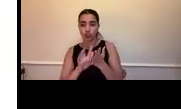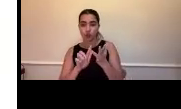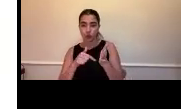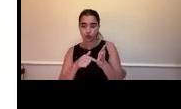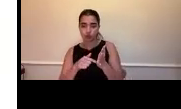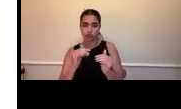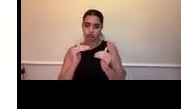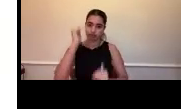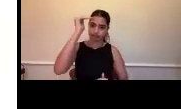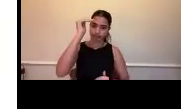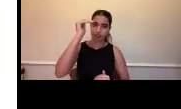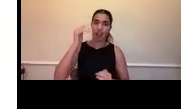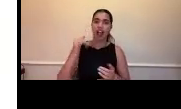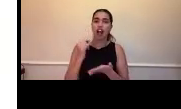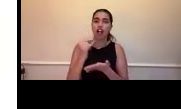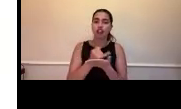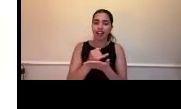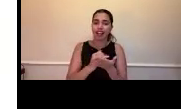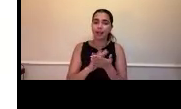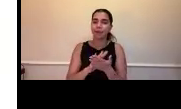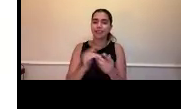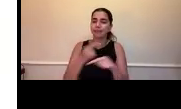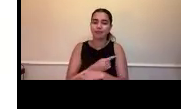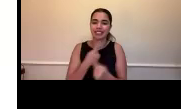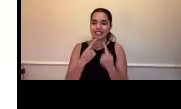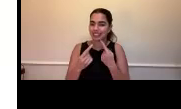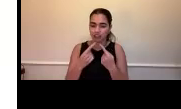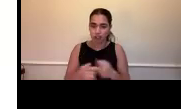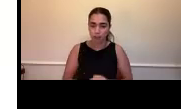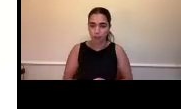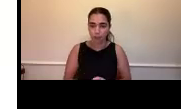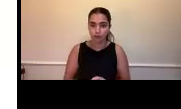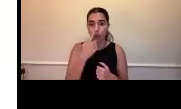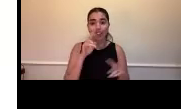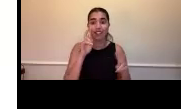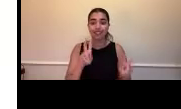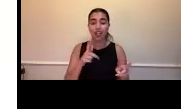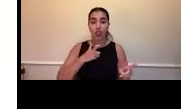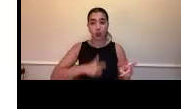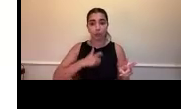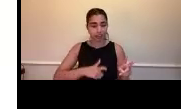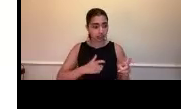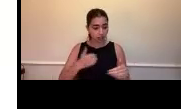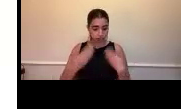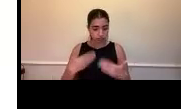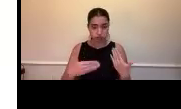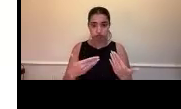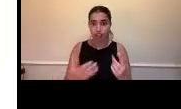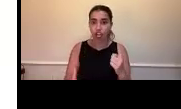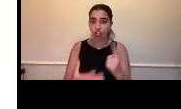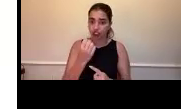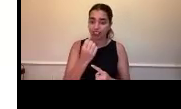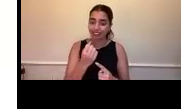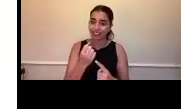data. So overall, we can see that humanity has made progress towards achieving the donut's social foundation, which